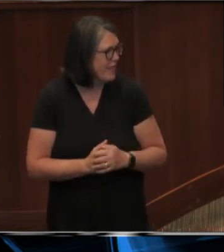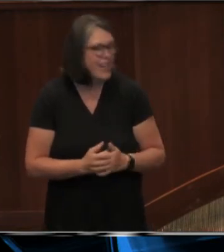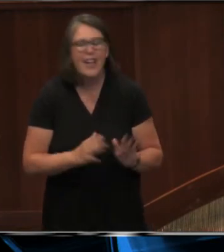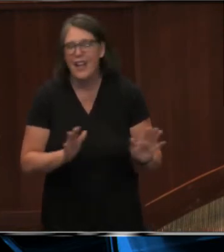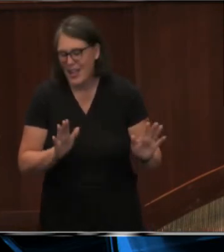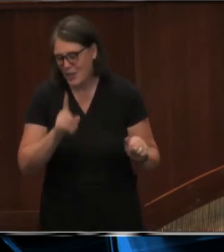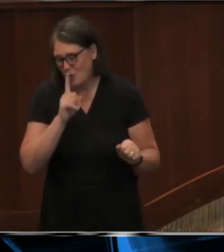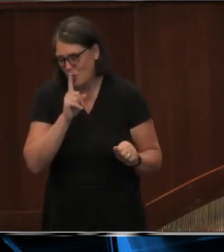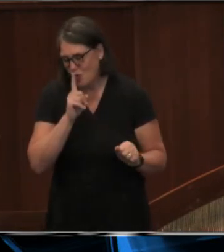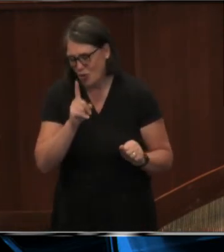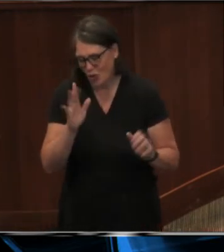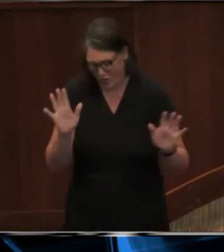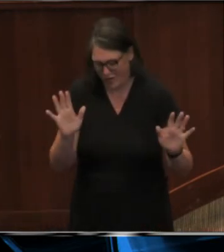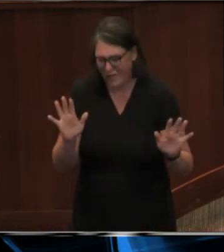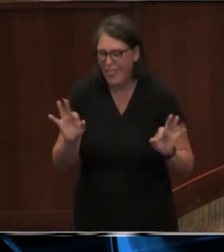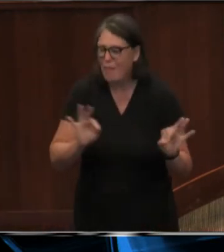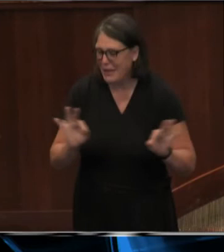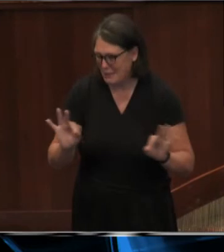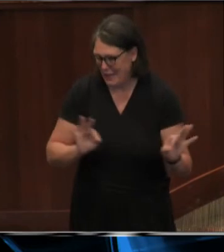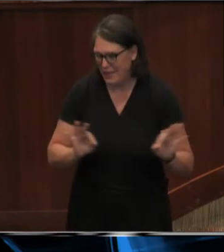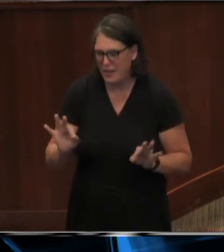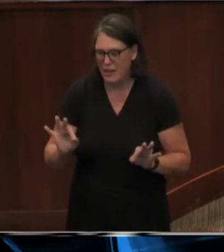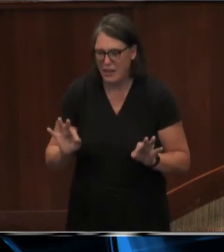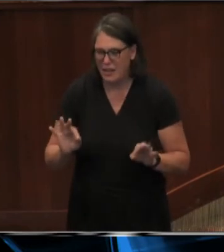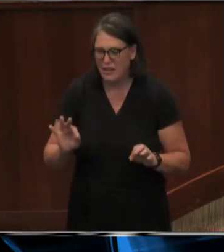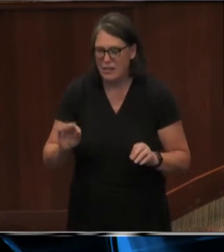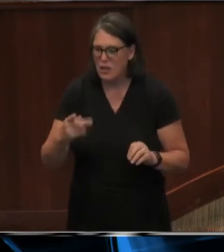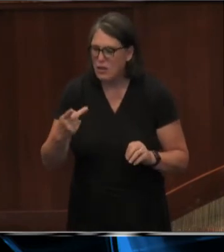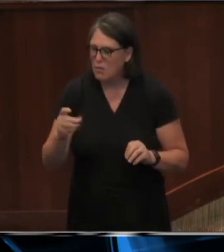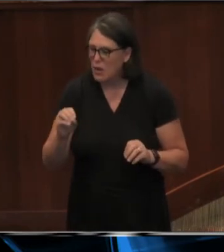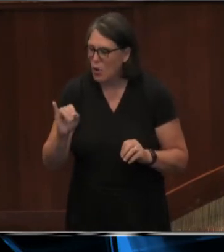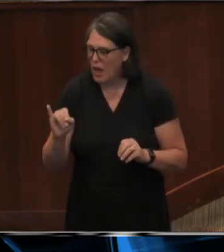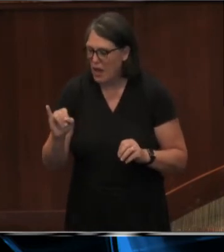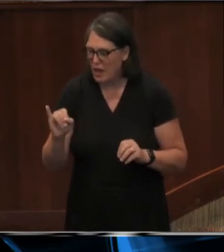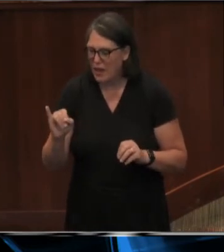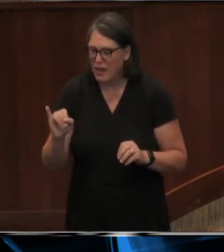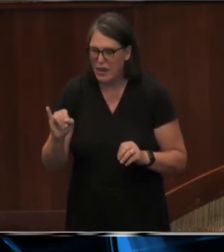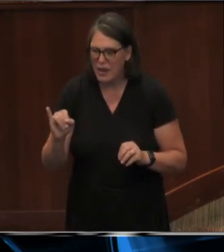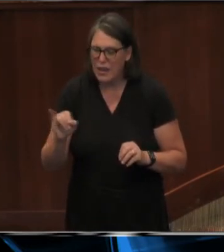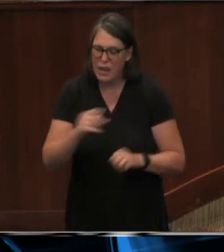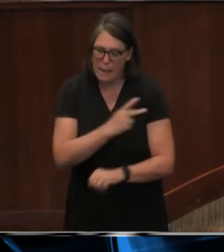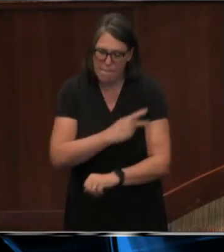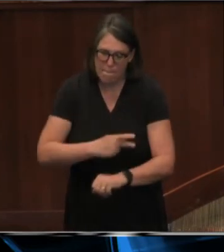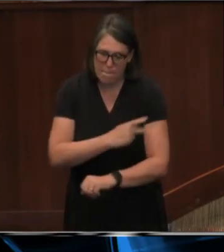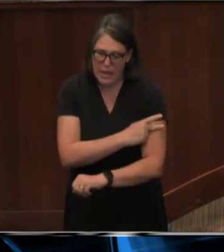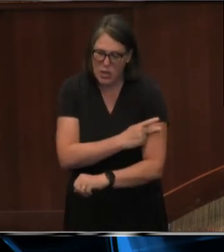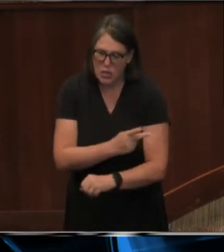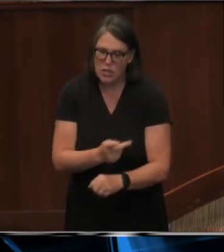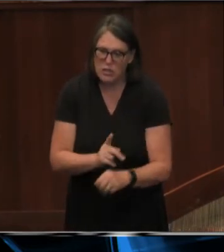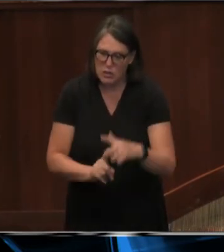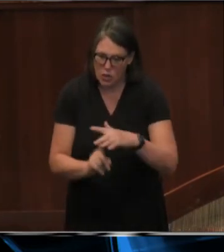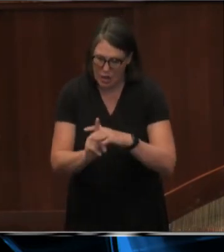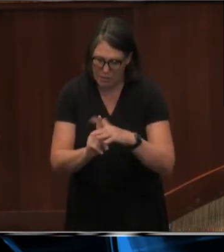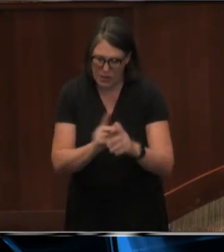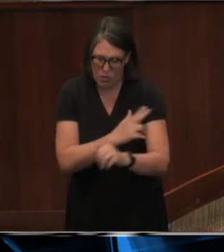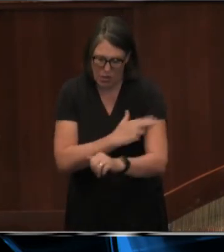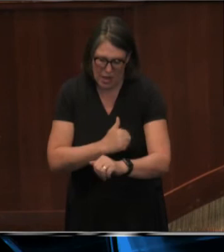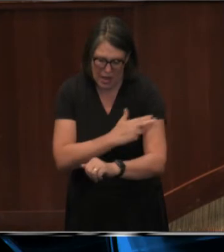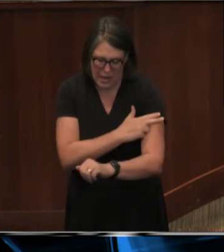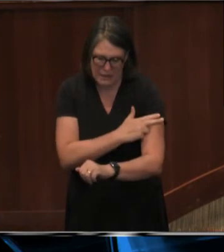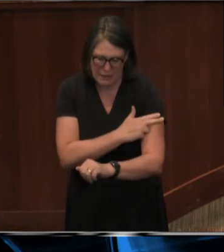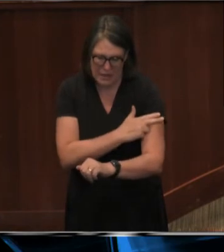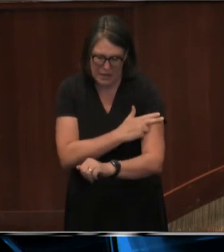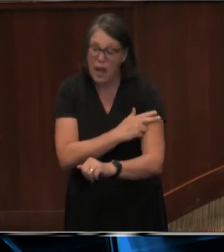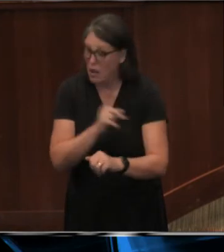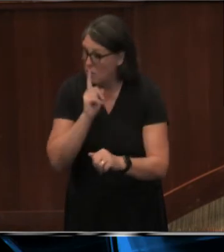Let me walk through these. So the PUIs are, so patients come into the hospital and there is